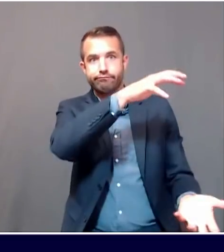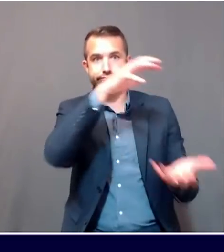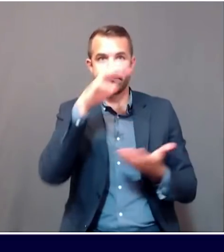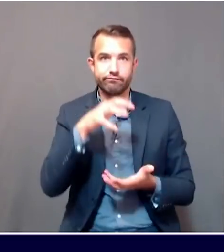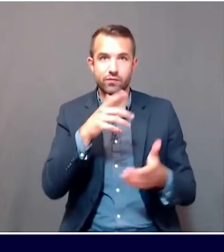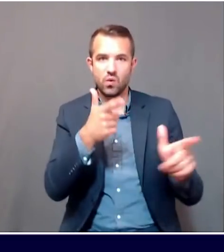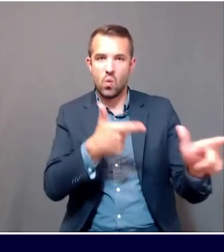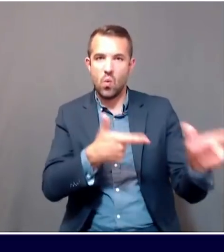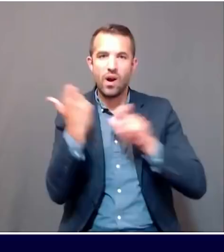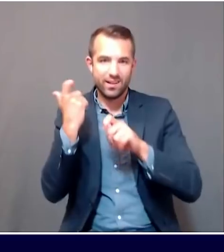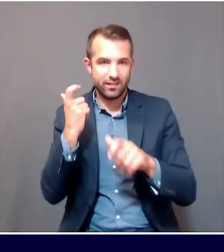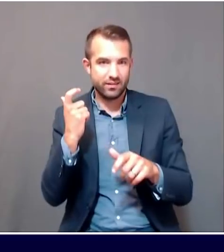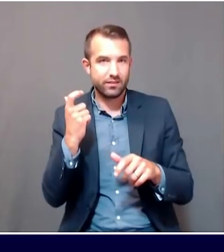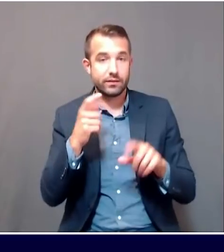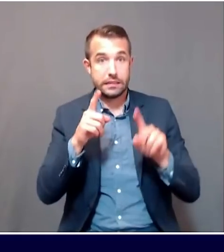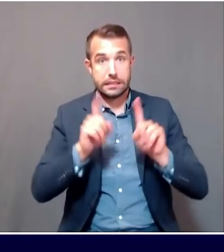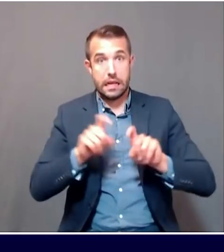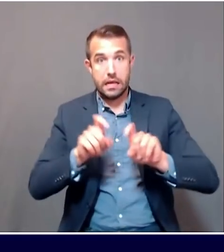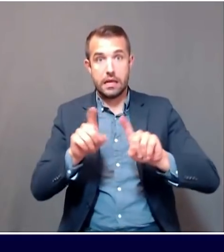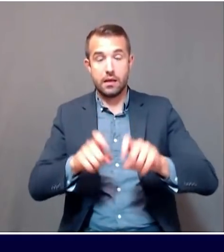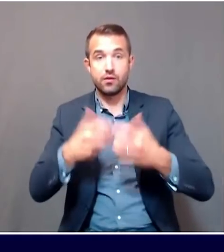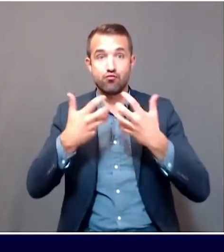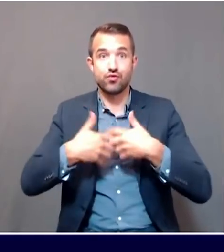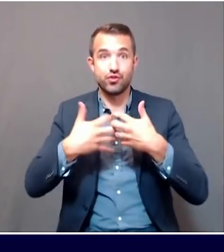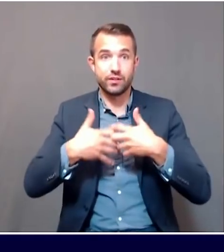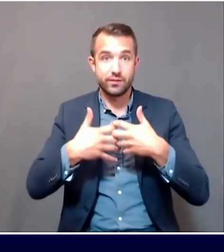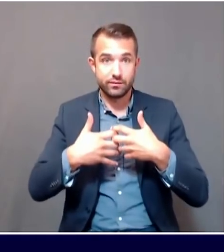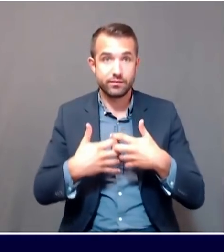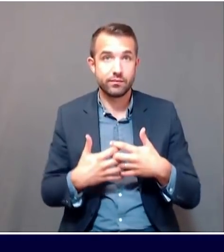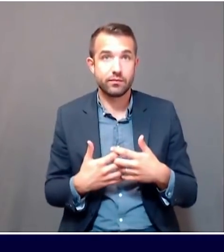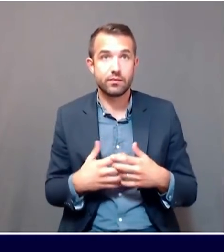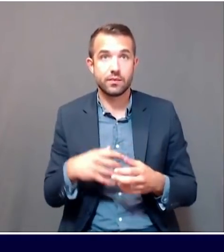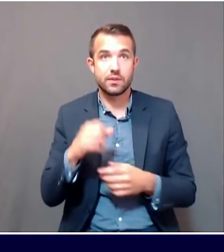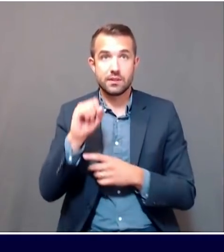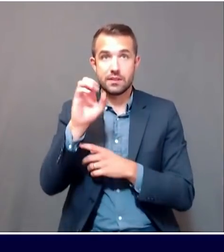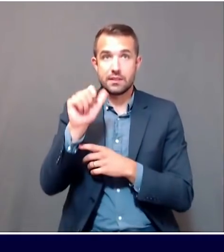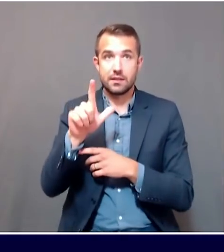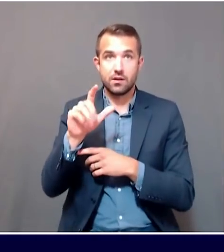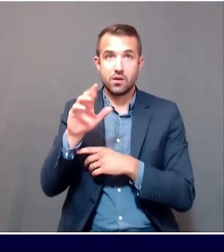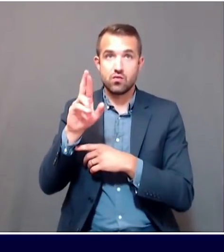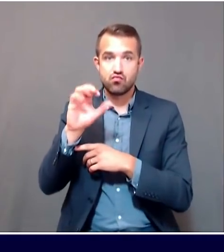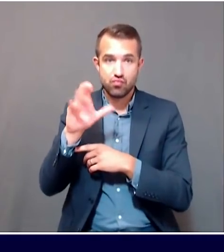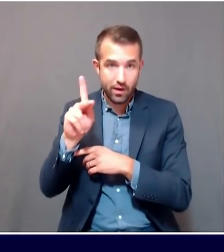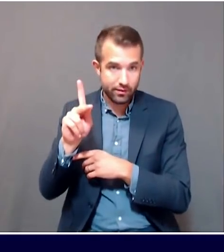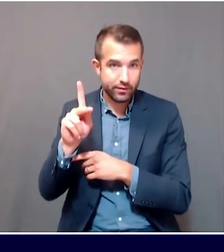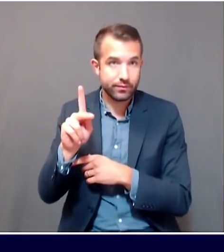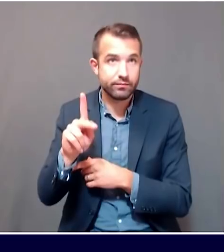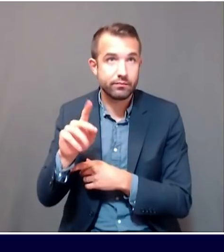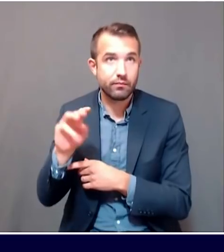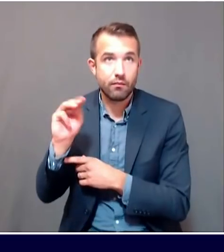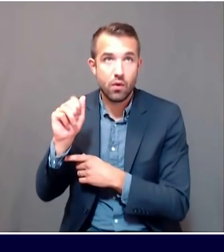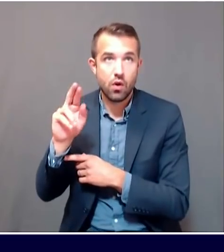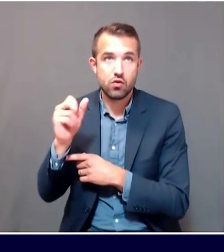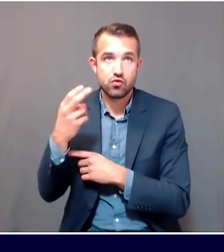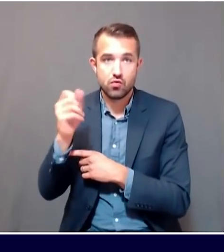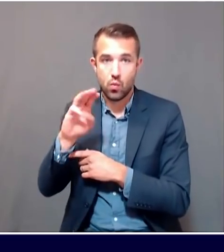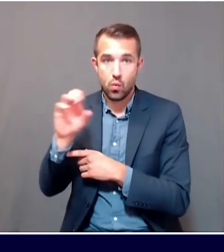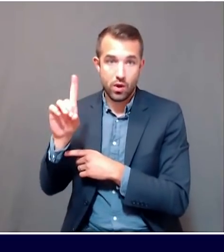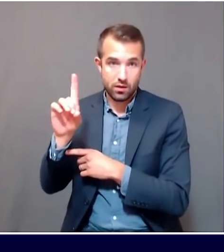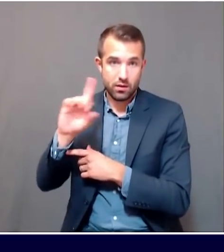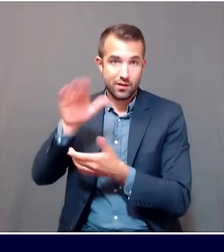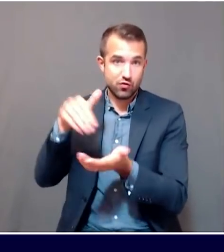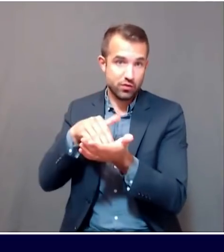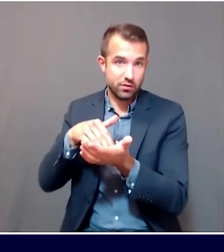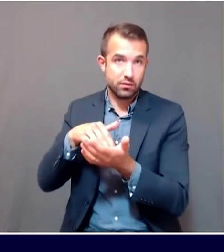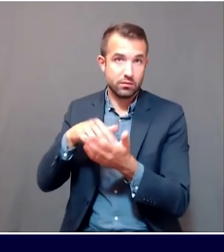care COVID diagnostic machines. One is Seal Rock, the other is the Marshwood Center, and the third is Coastal Manor. That list